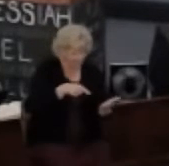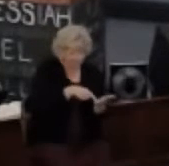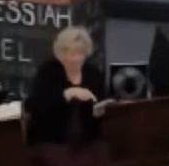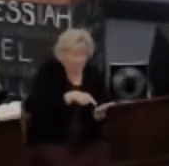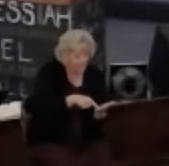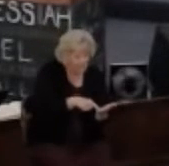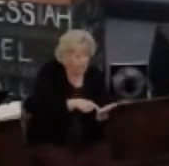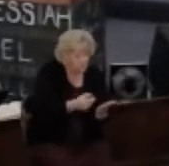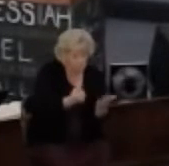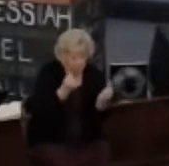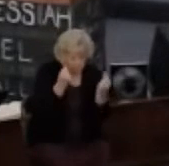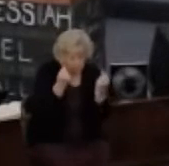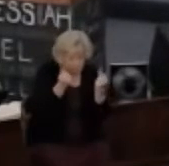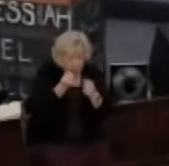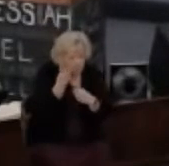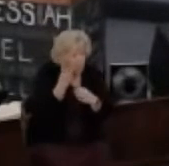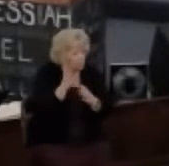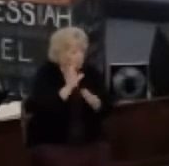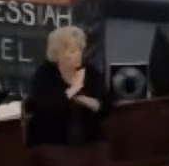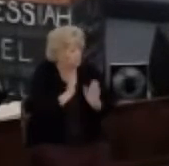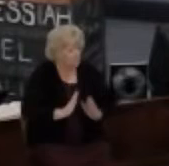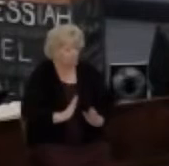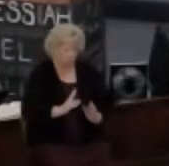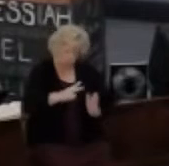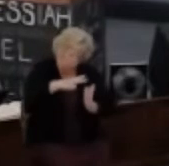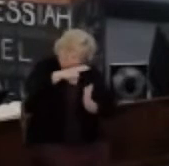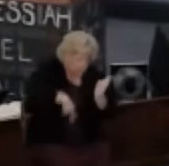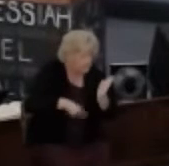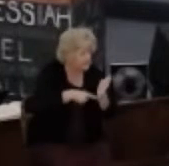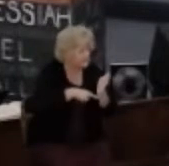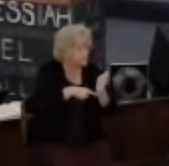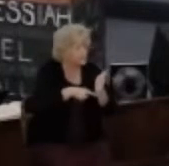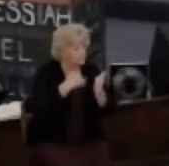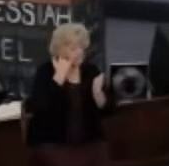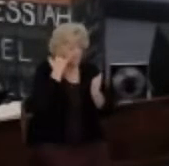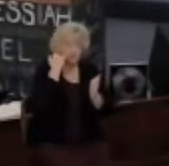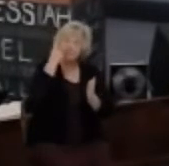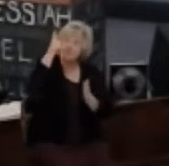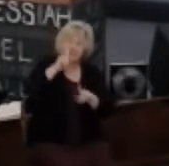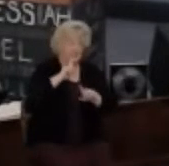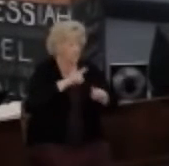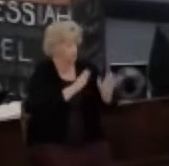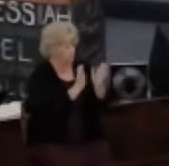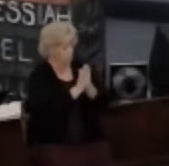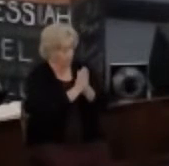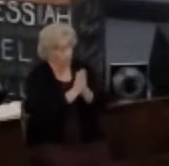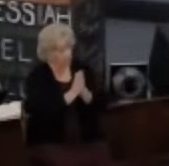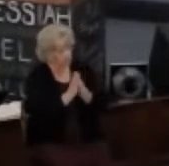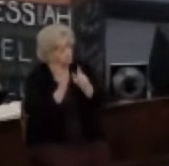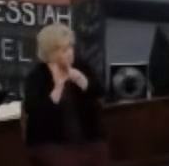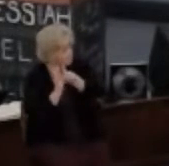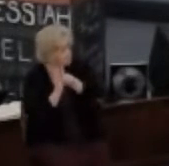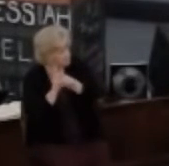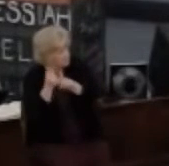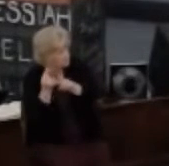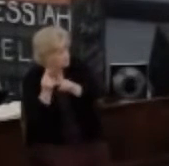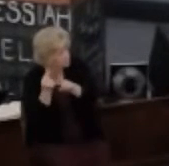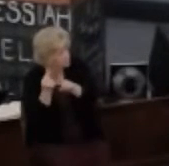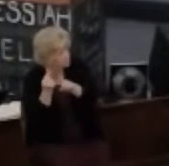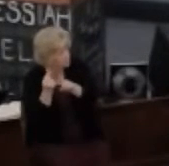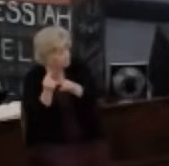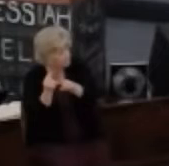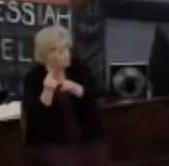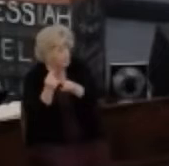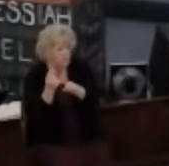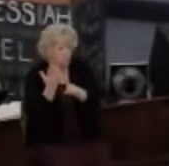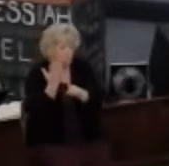Christians read it? I mean, if God is a prayer-answering God, and He is, and if He meant for us to